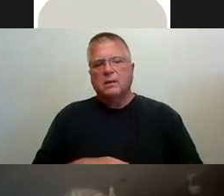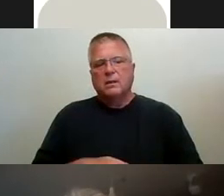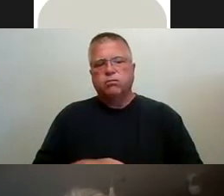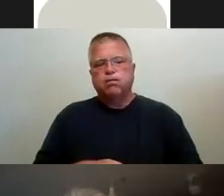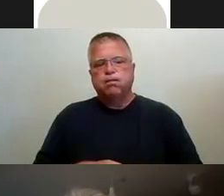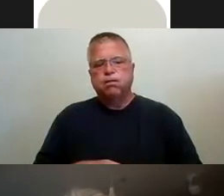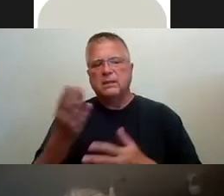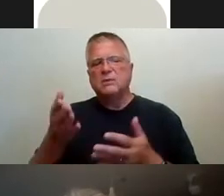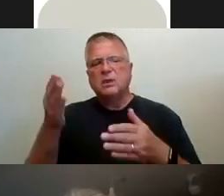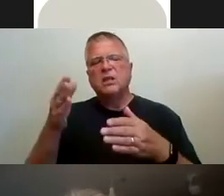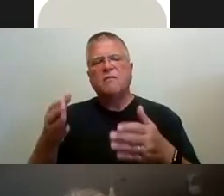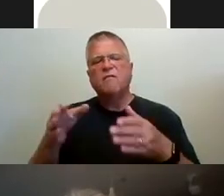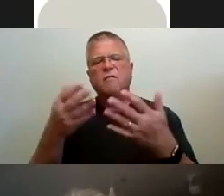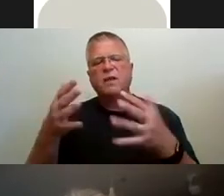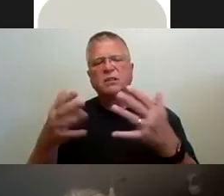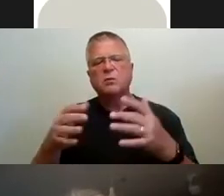what I'd like to say,